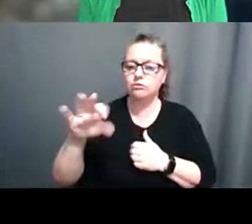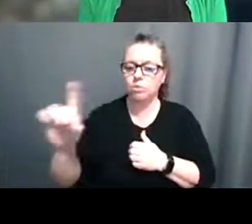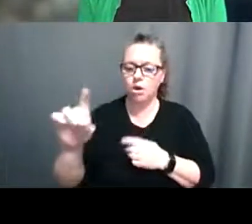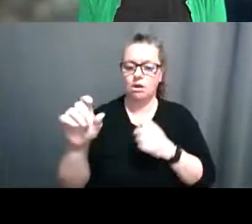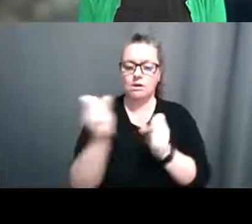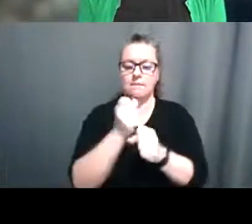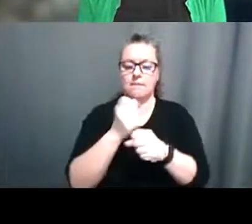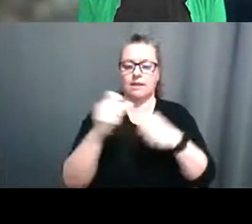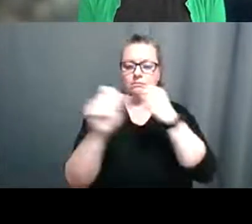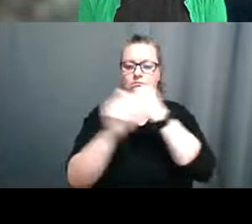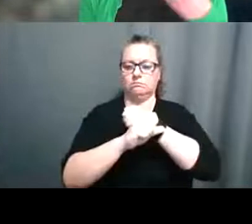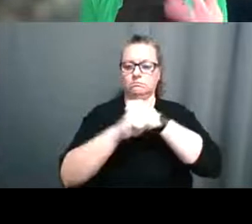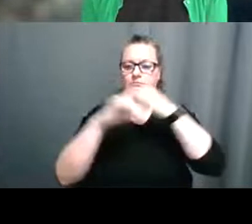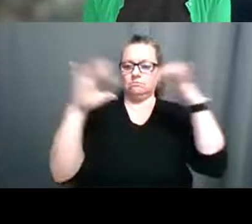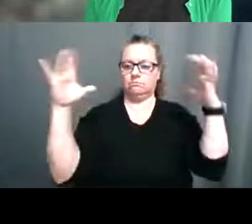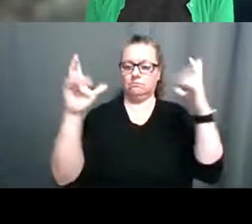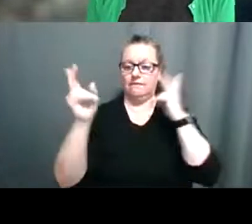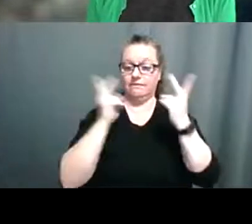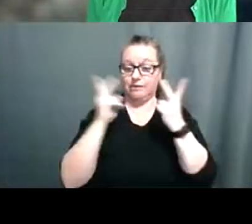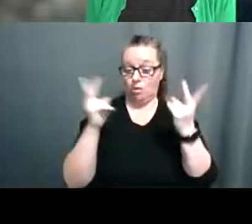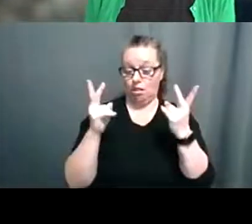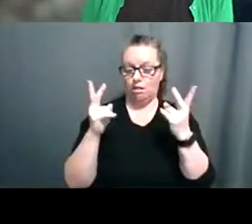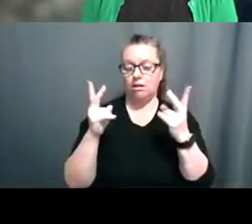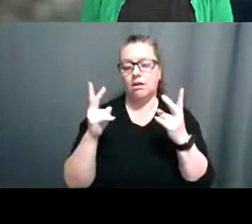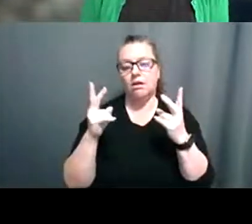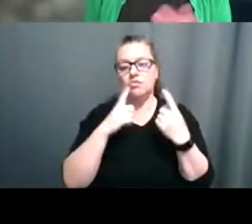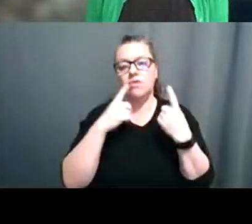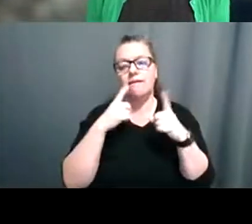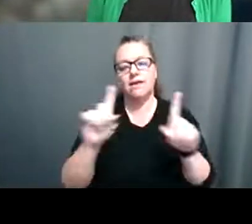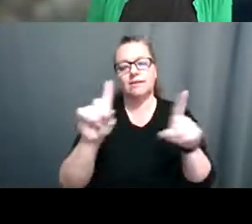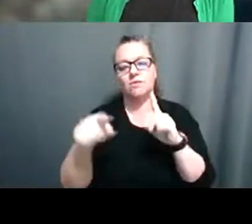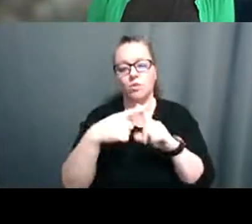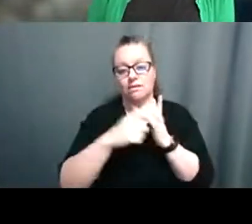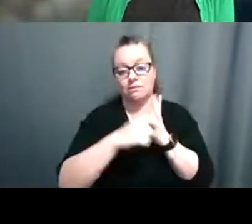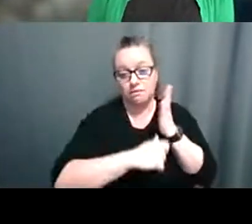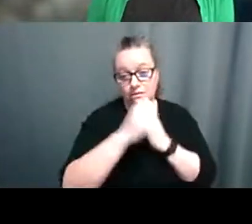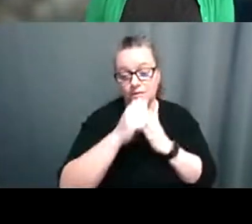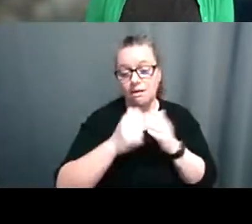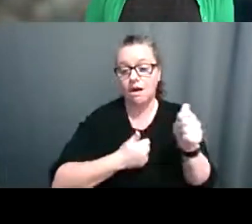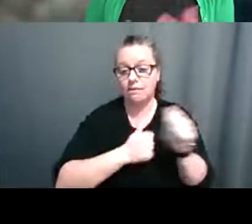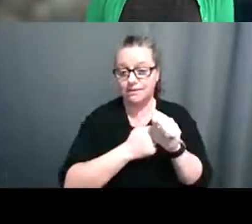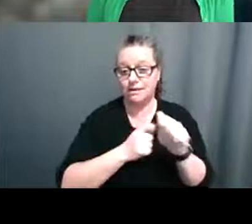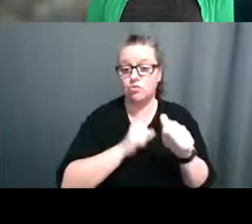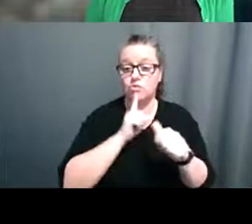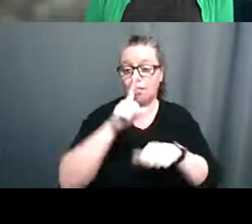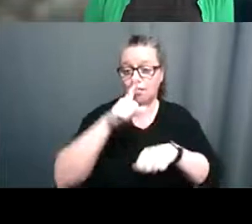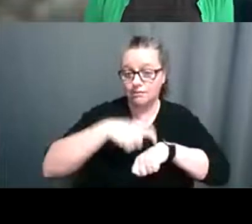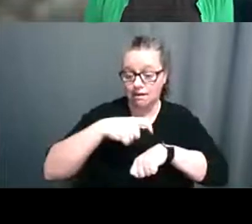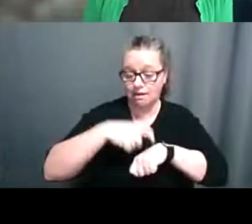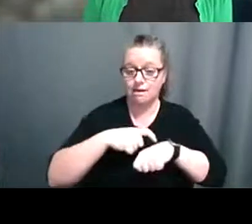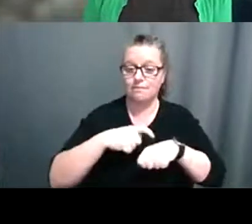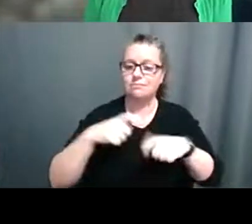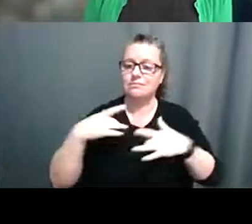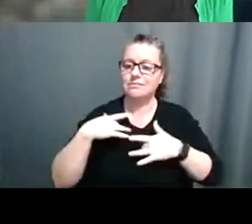are automated, or at least they're most effective when they're automated and updated in real time. And they're generally tied